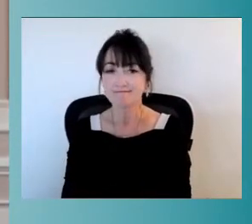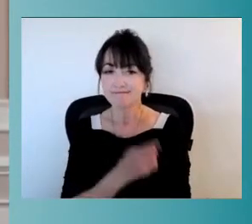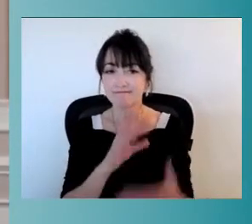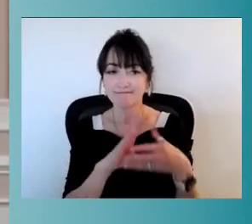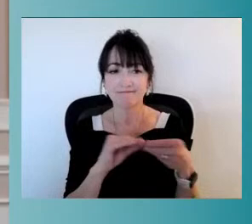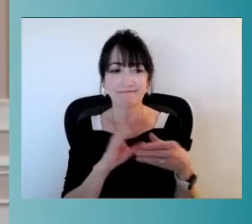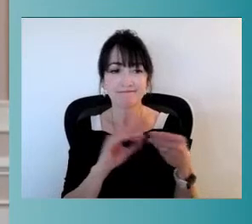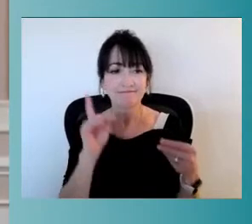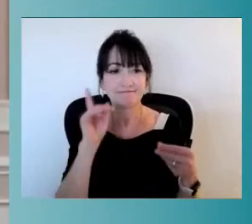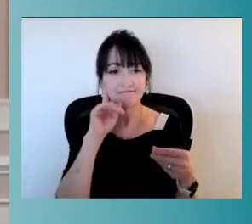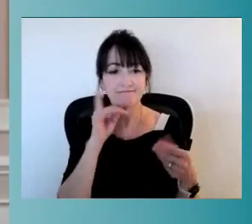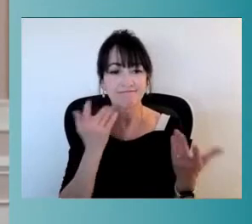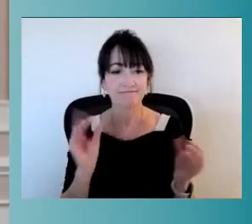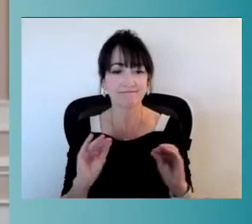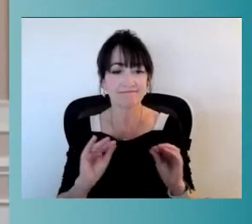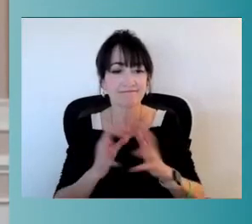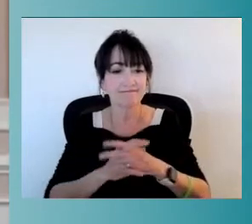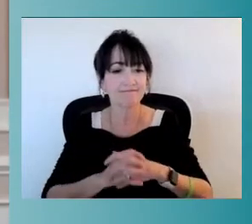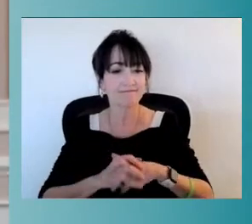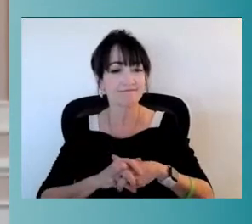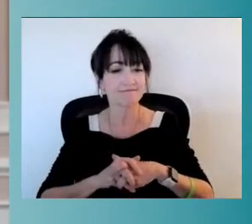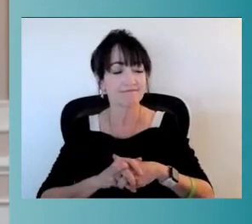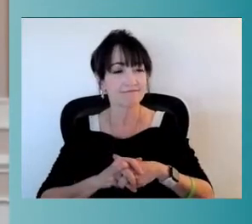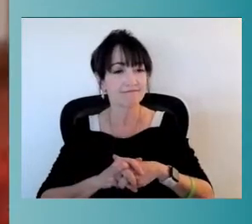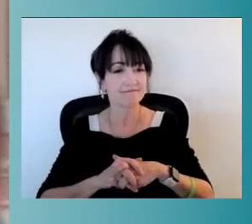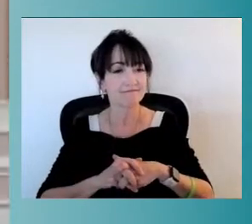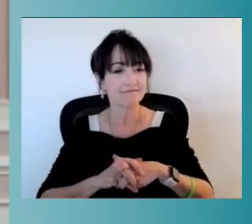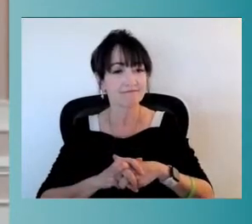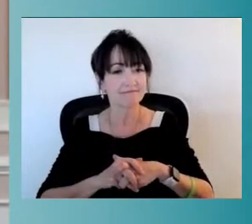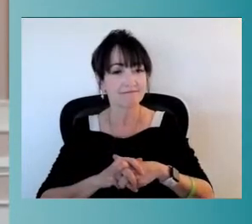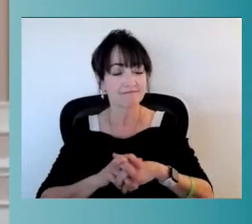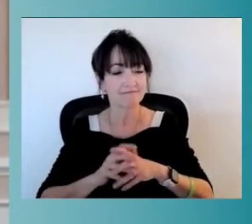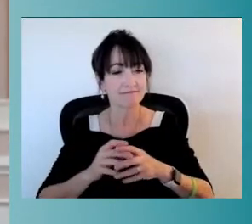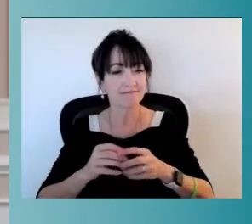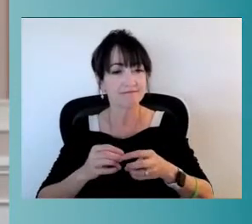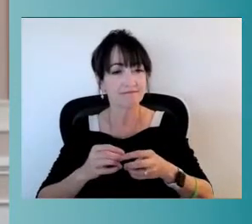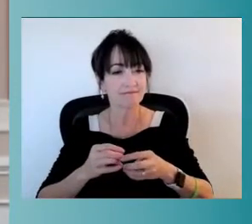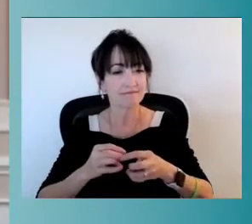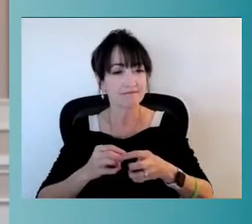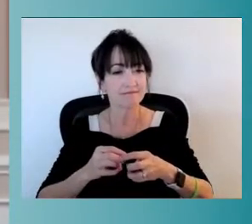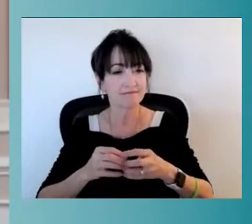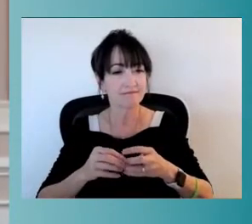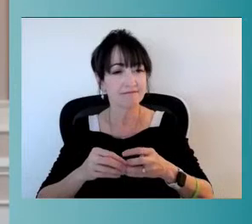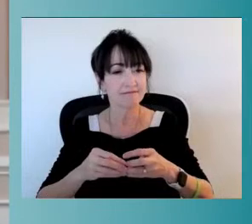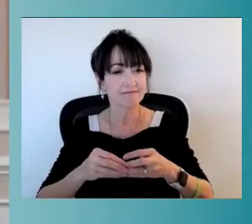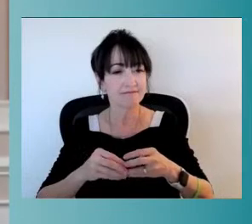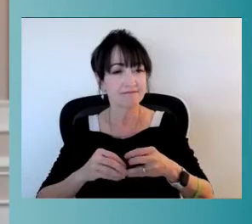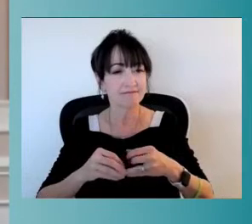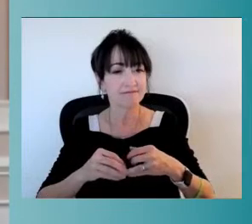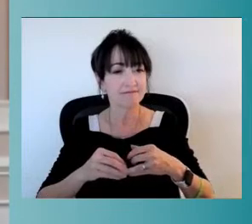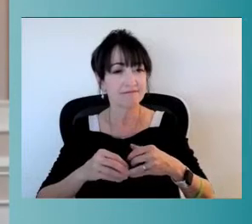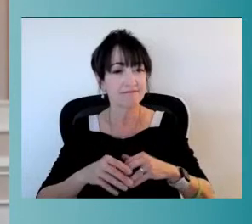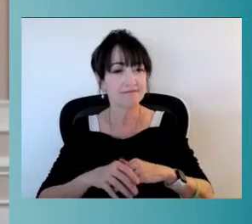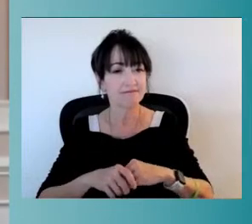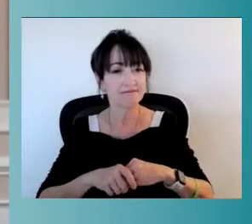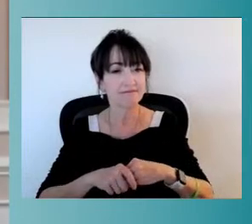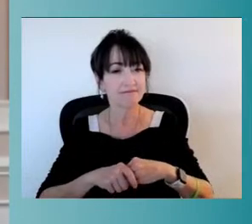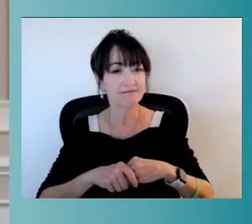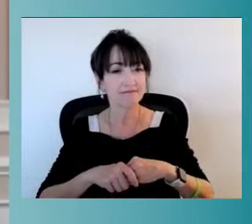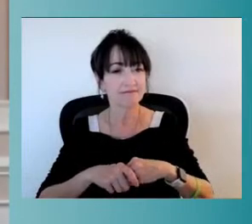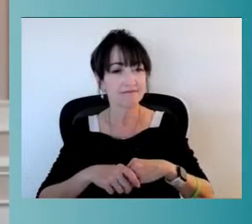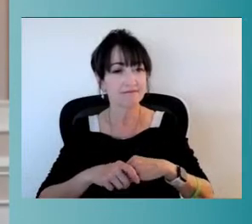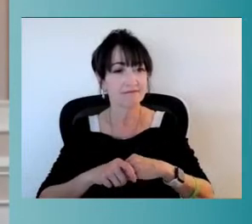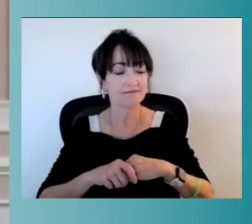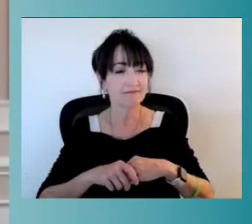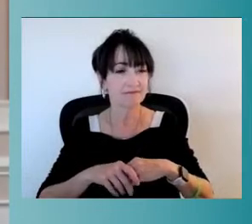Hudson. And my medical director. It was a whole team effort. In fact, I was just visiting with the guys today, and they are making great strides